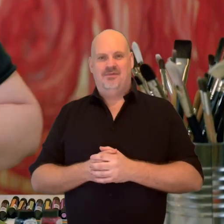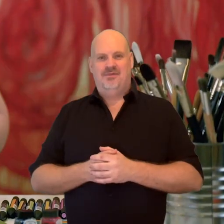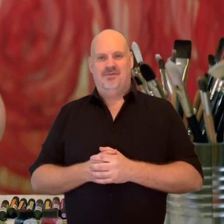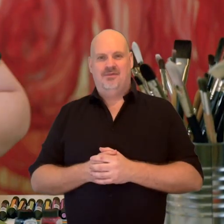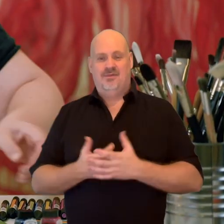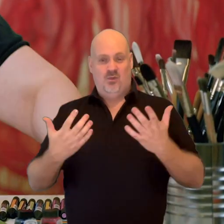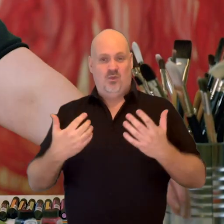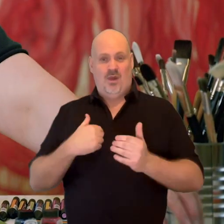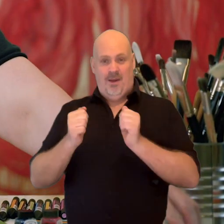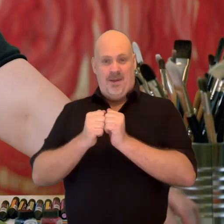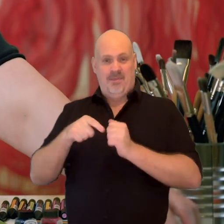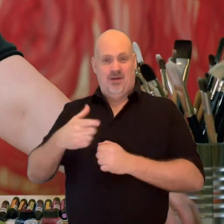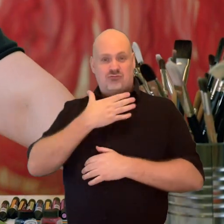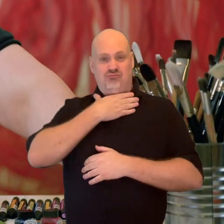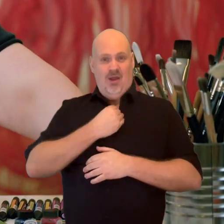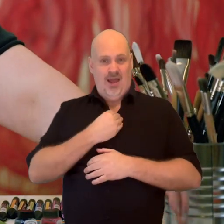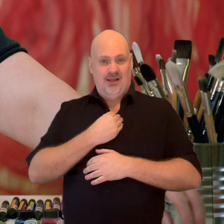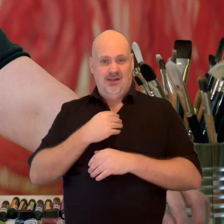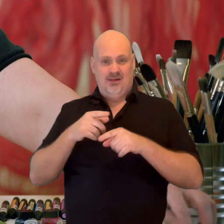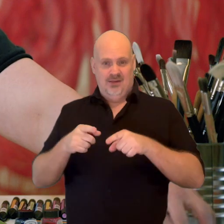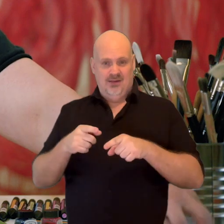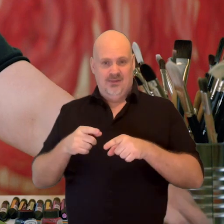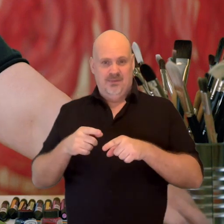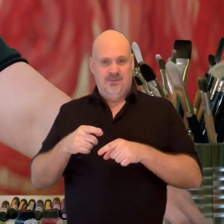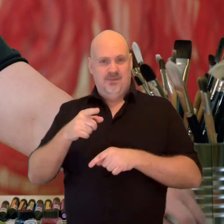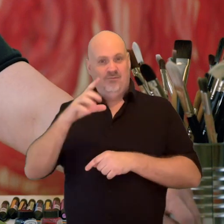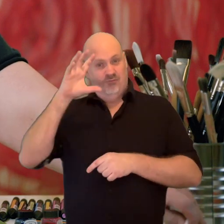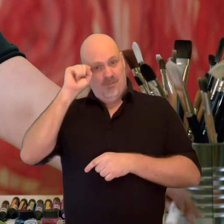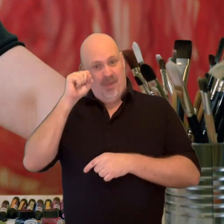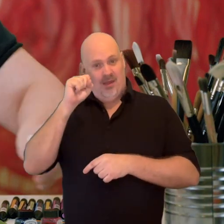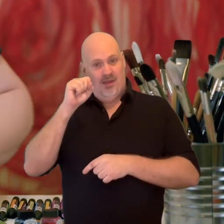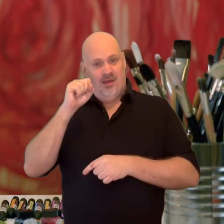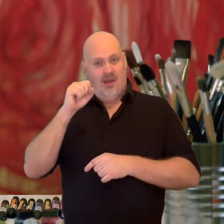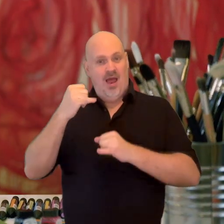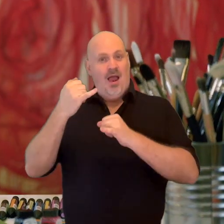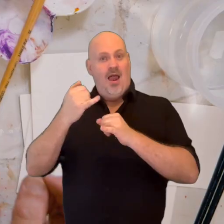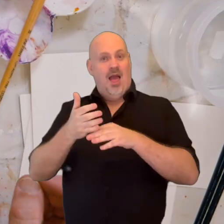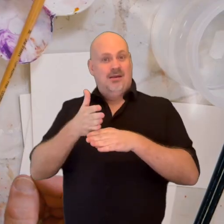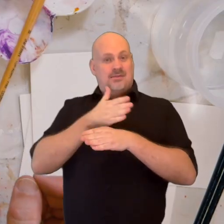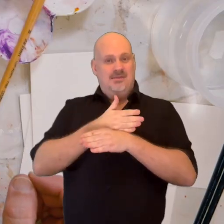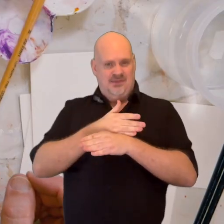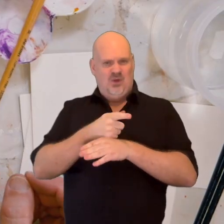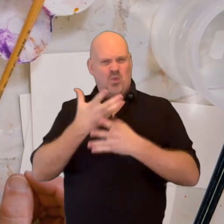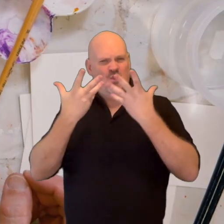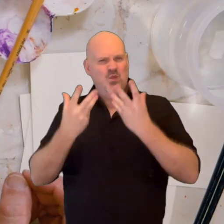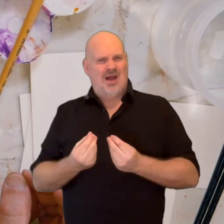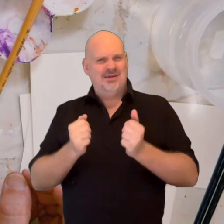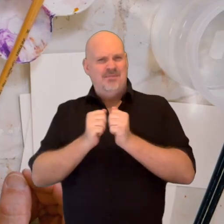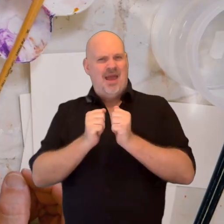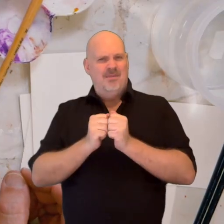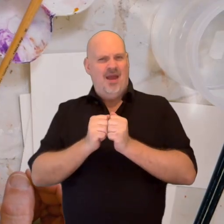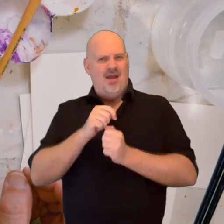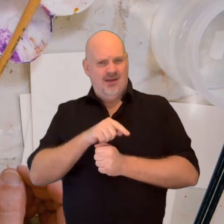So I've got dry paper. If you remember the last picture, I used very wet paper to begin with.